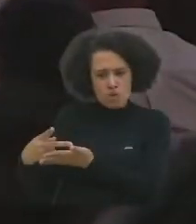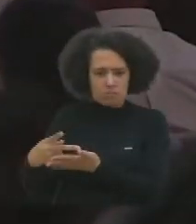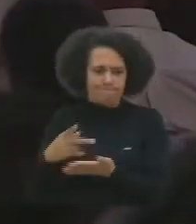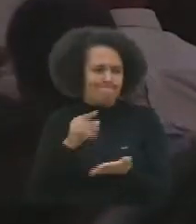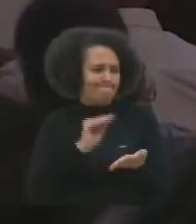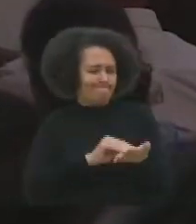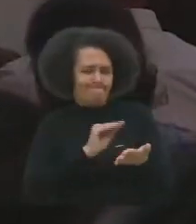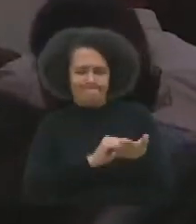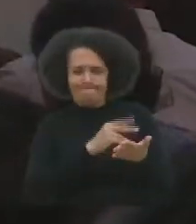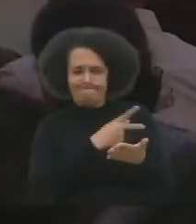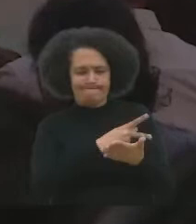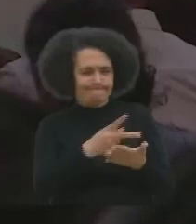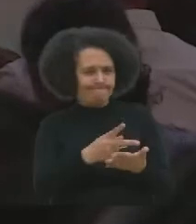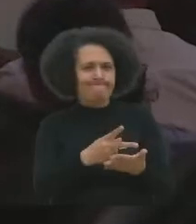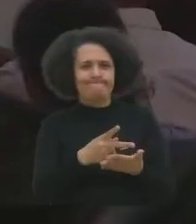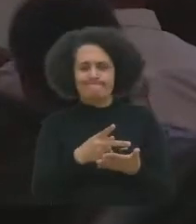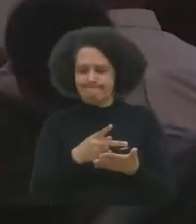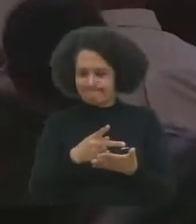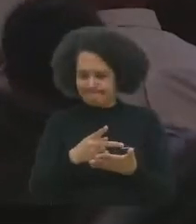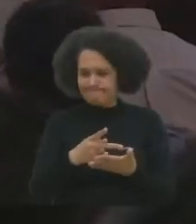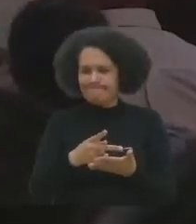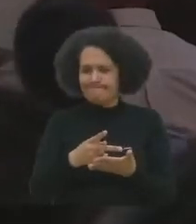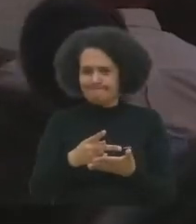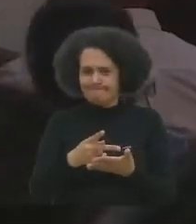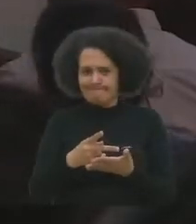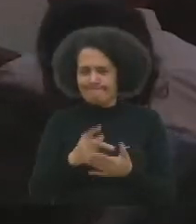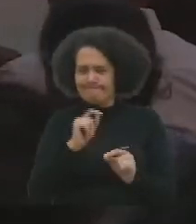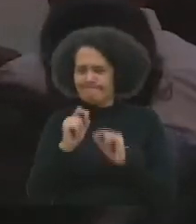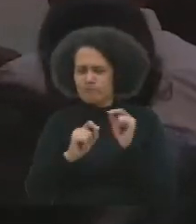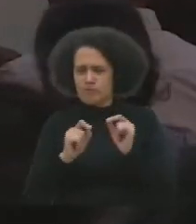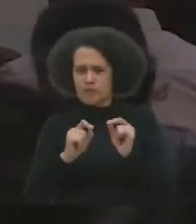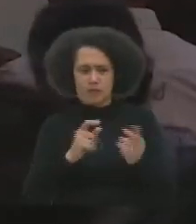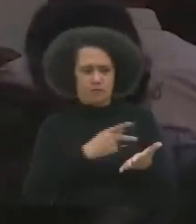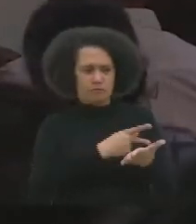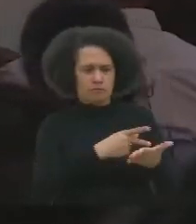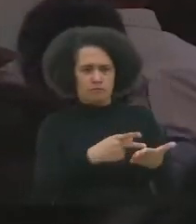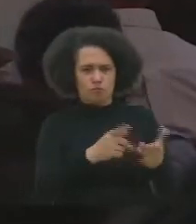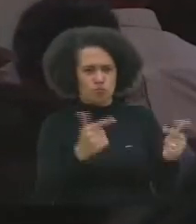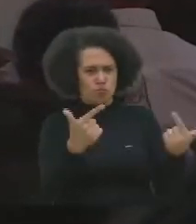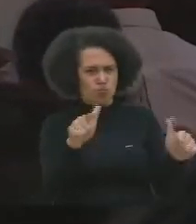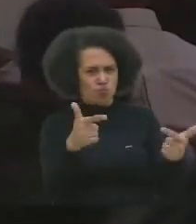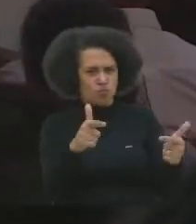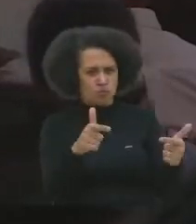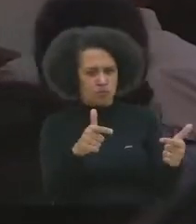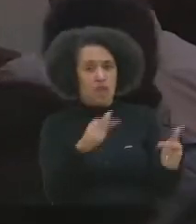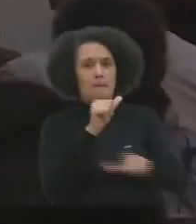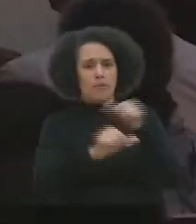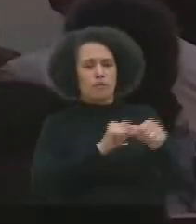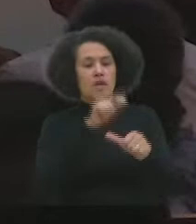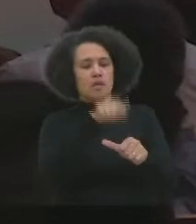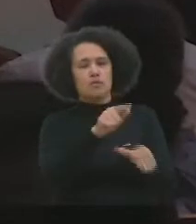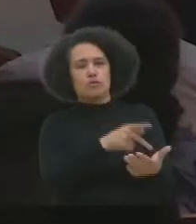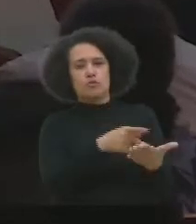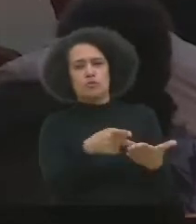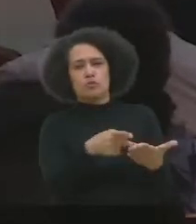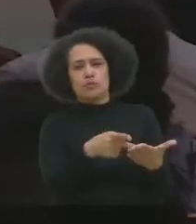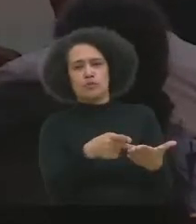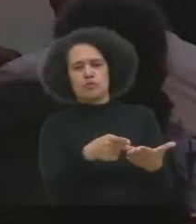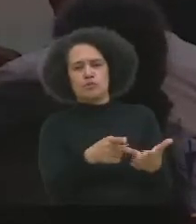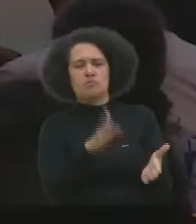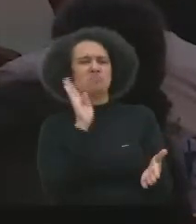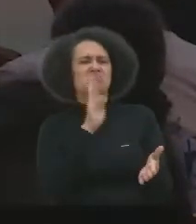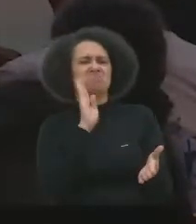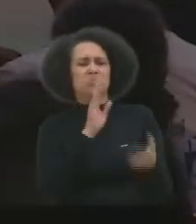is now clean. It's okay, it's good. Então diz, aquilo que era impuro, agora eles dizem, não, isso é puro, tá legal, assim tá